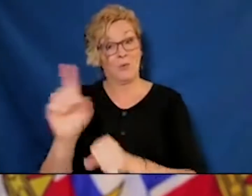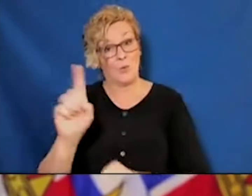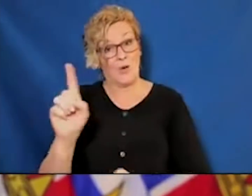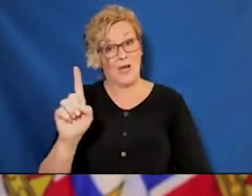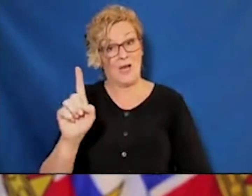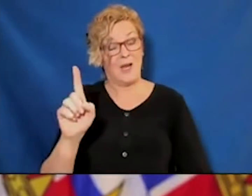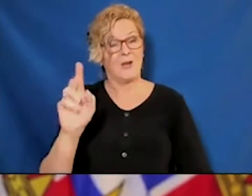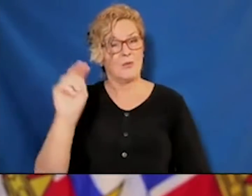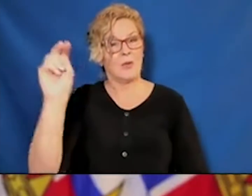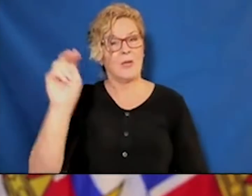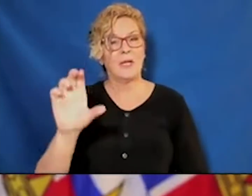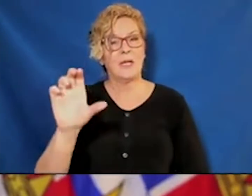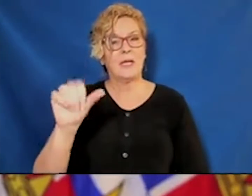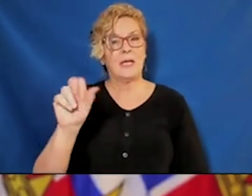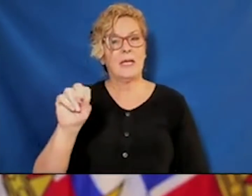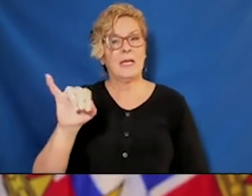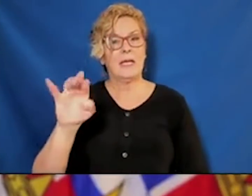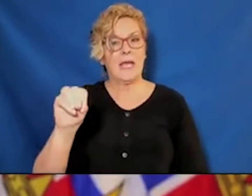over.